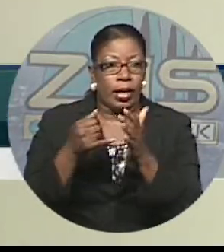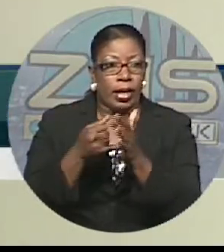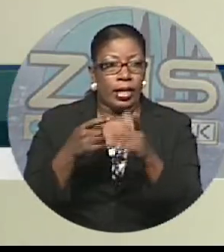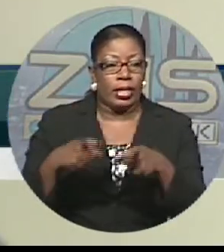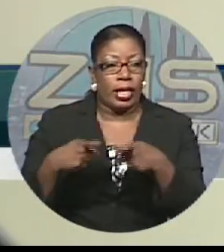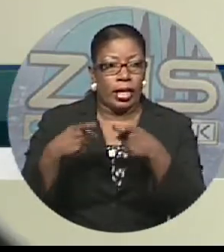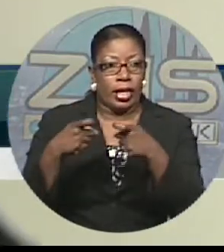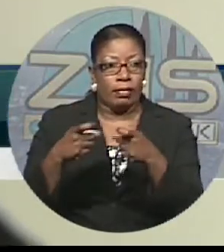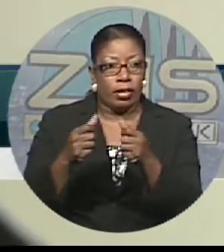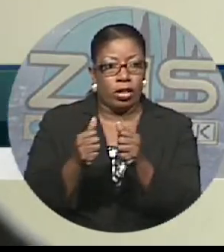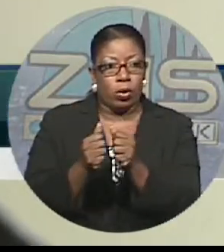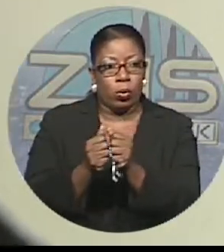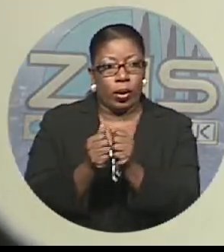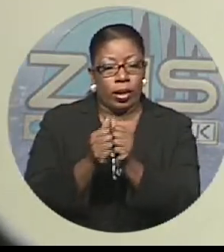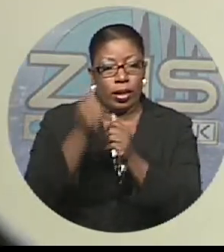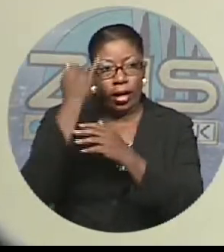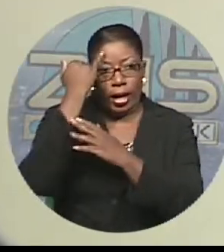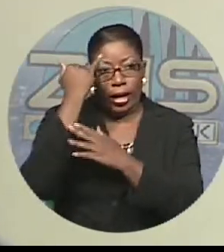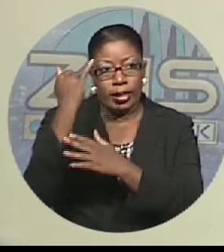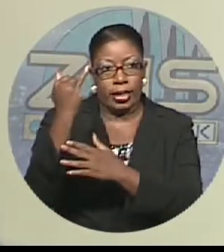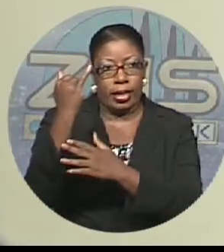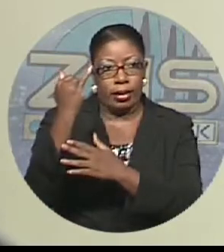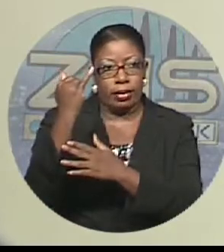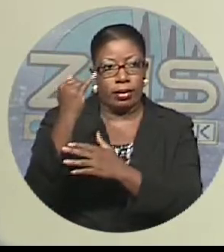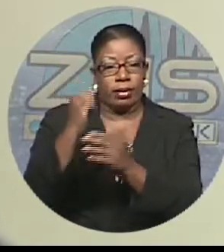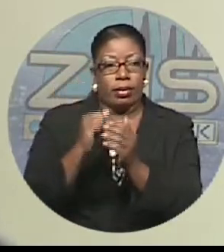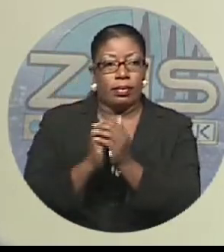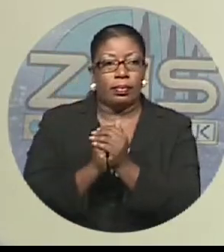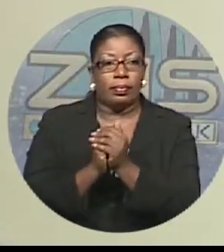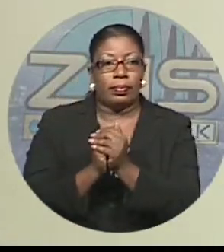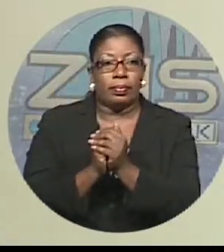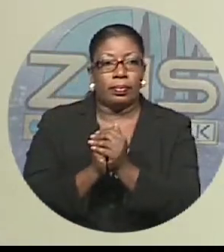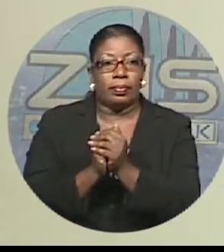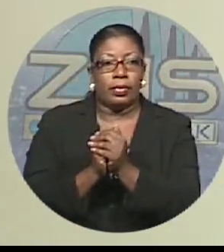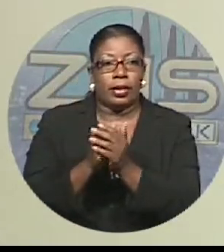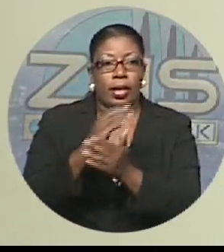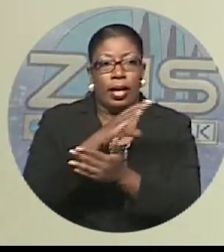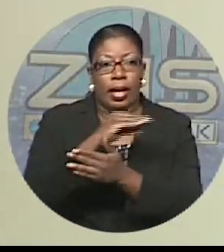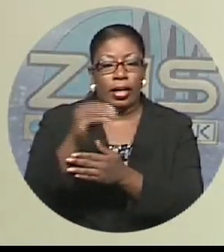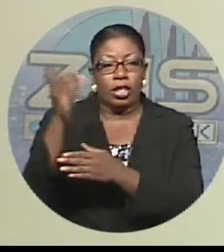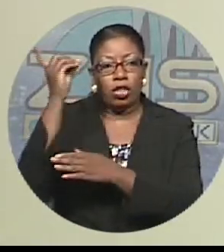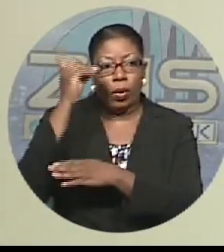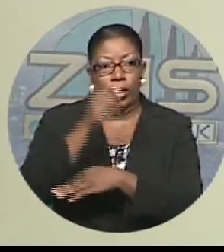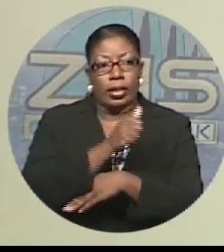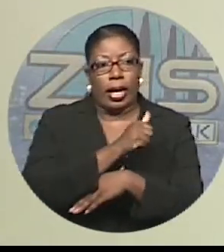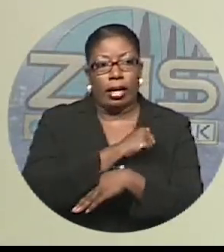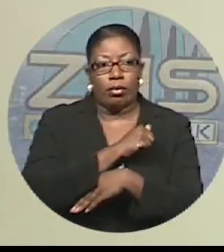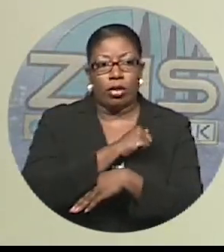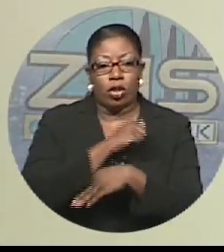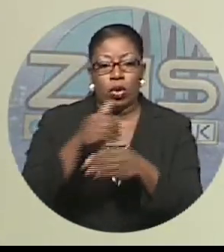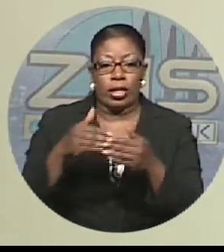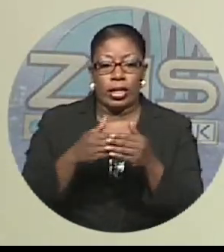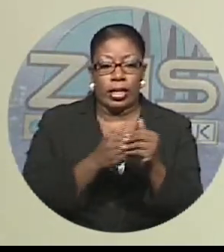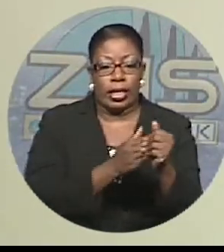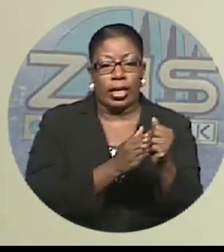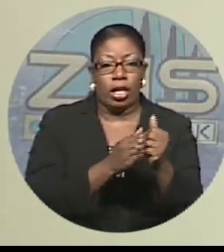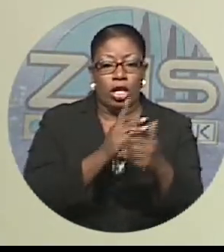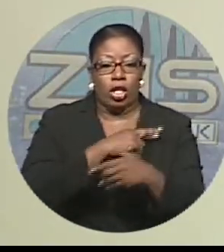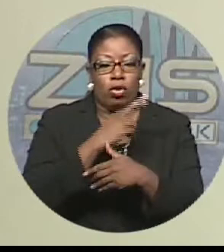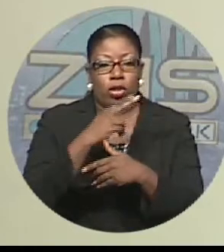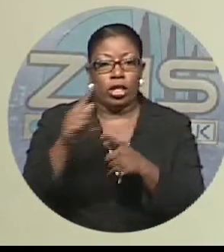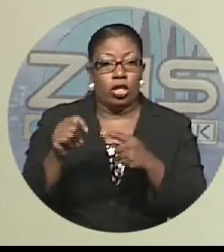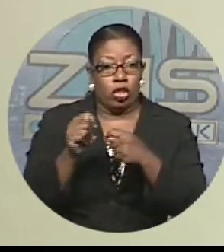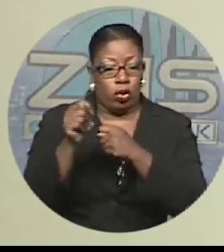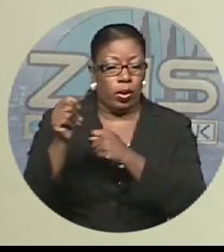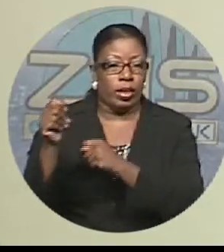with ideas, and they're very aggressive. Dwight and Bristol leading our religious tourism division,